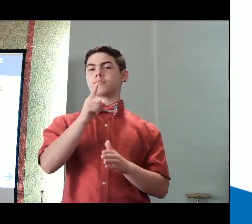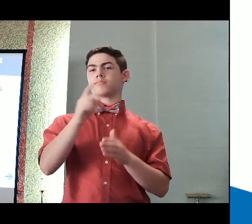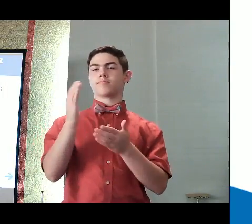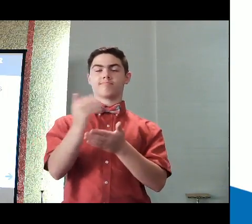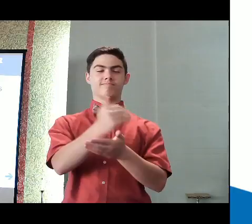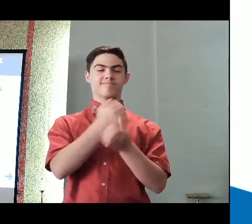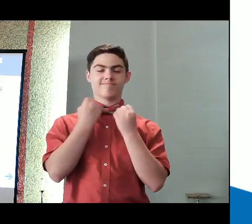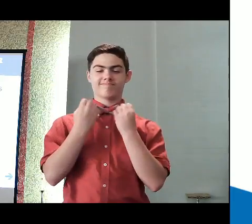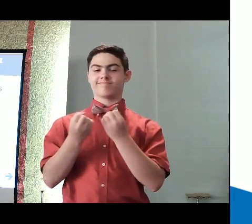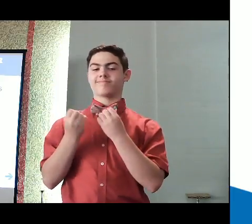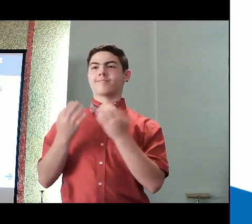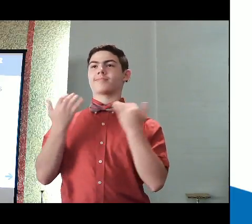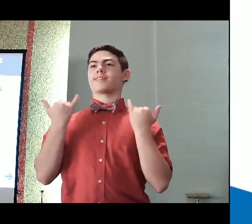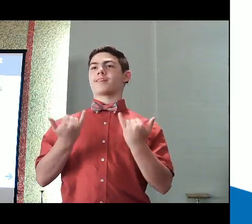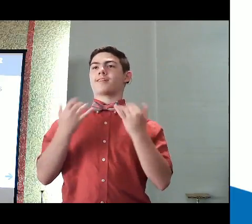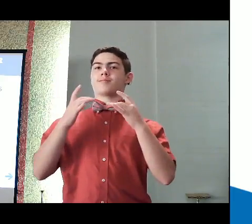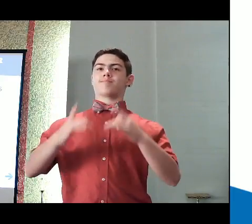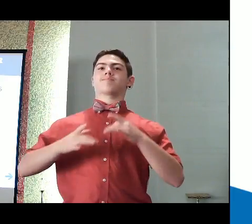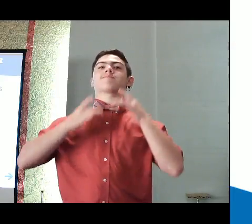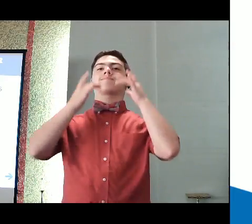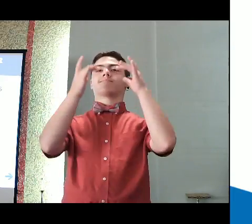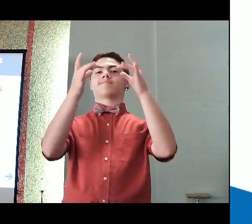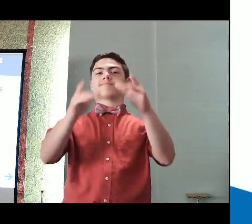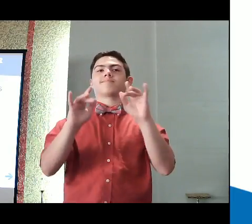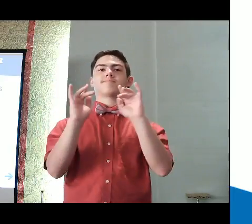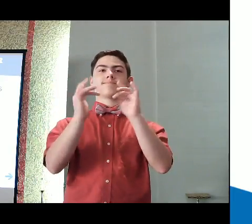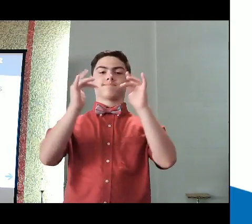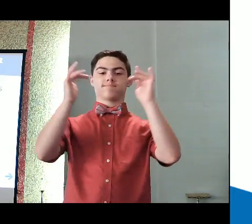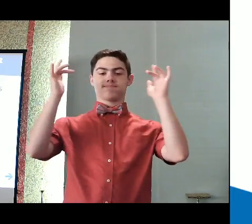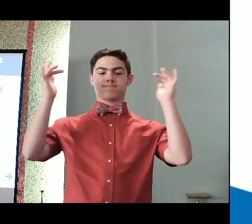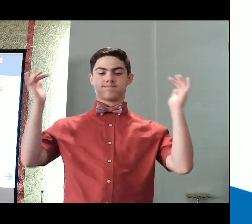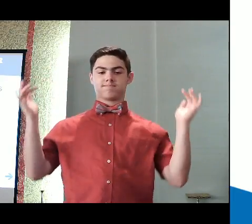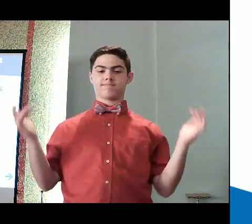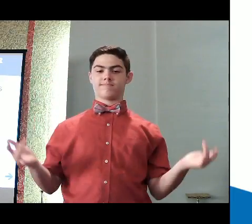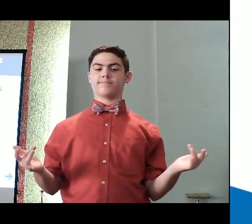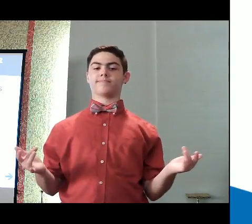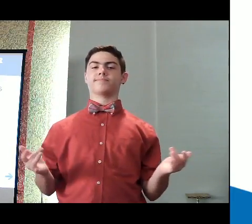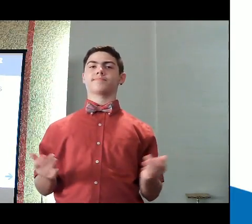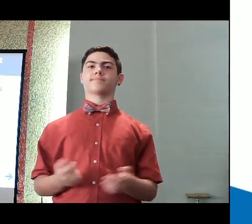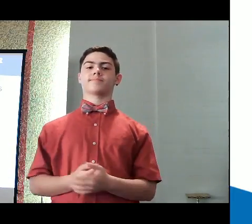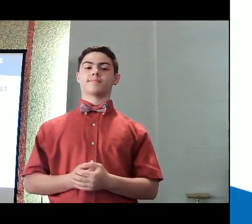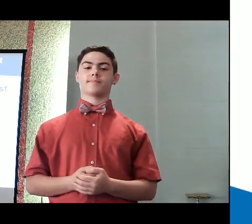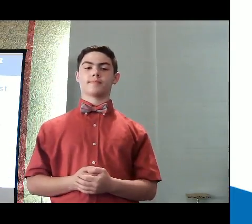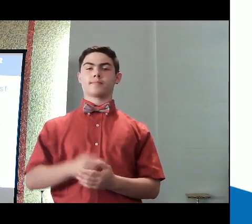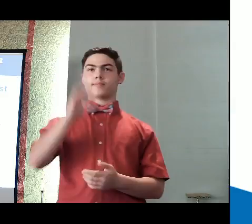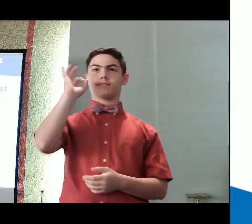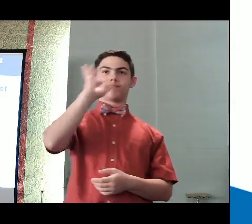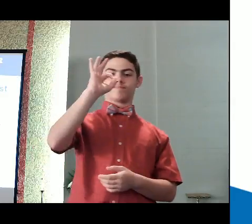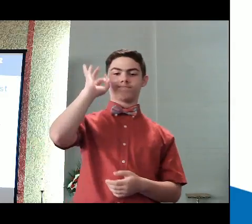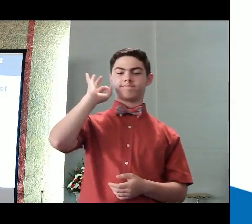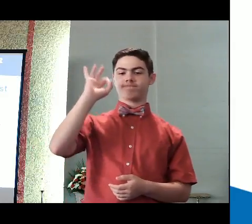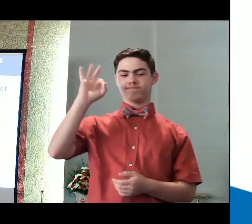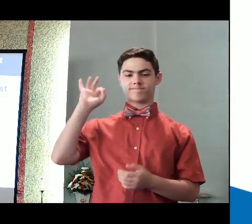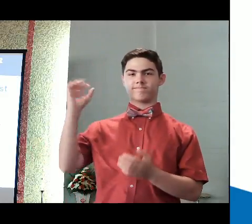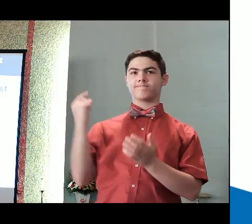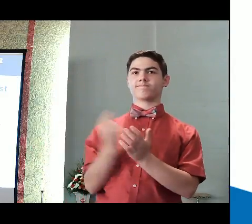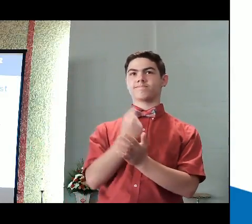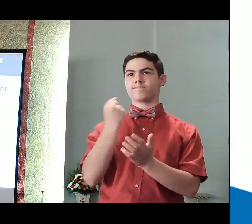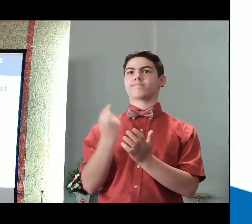you've gathered many sheep, receive a shining crown. A